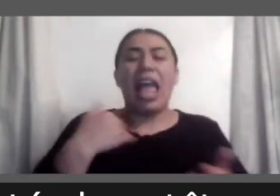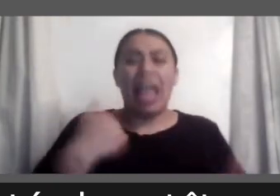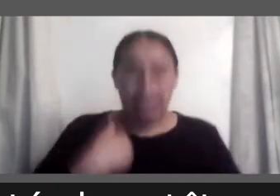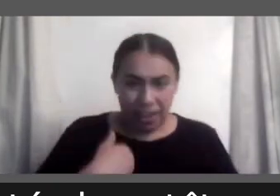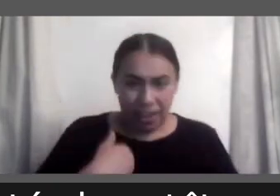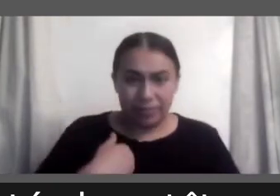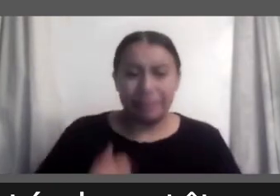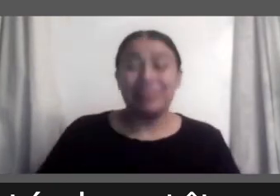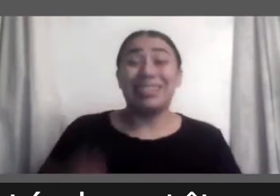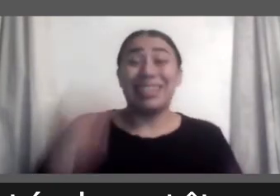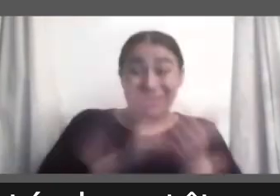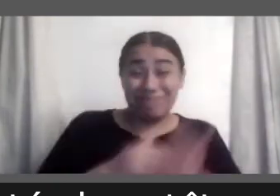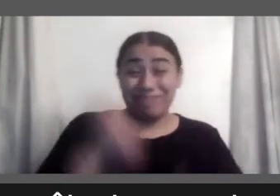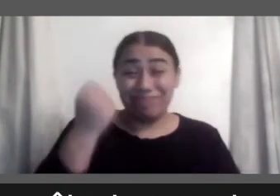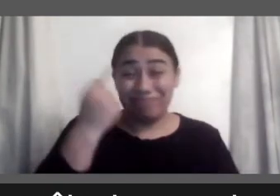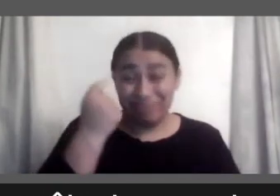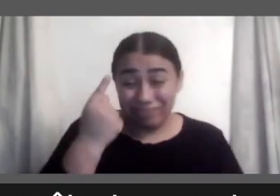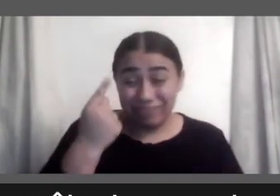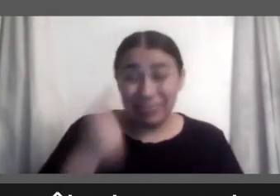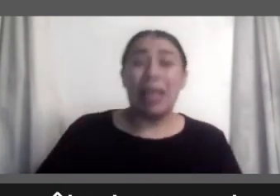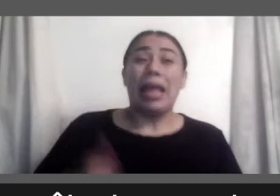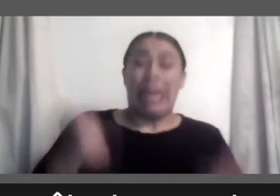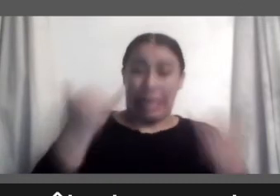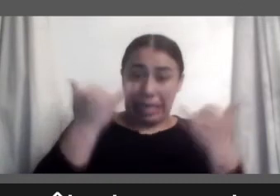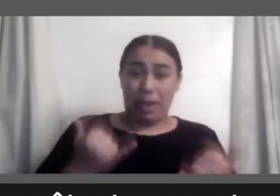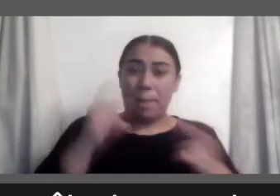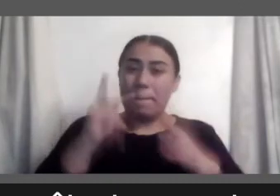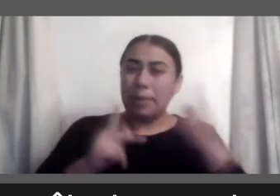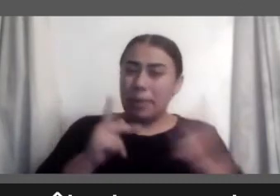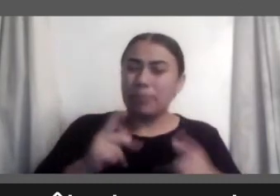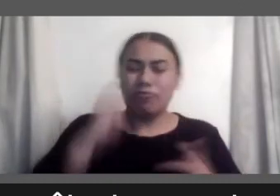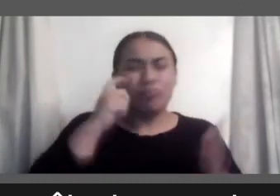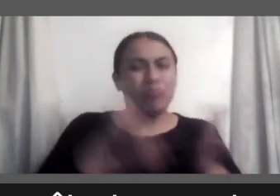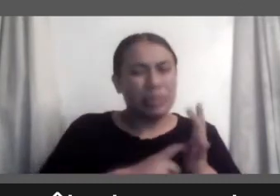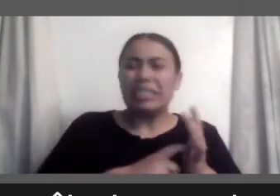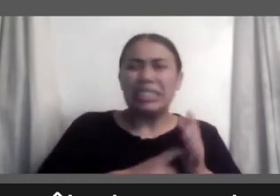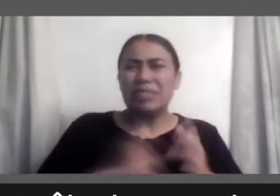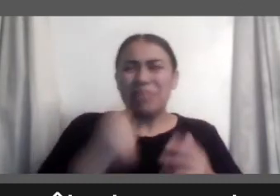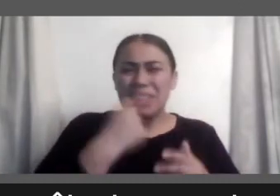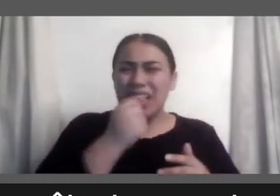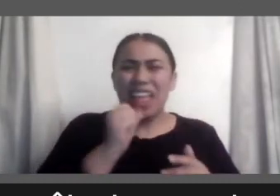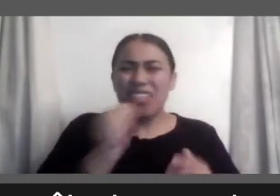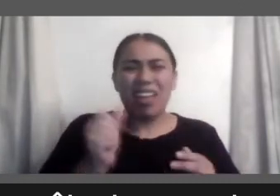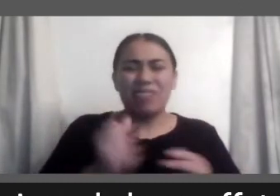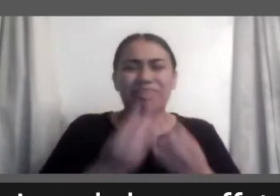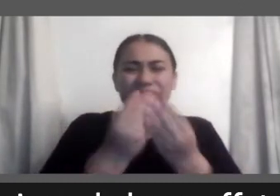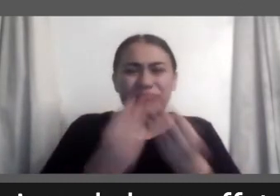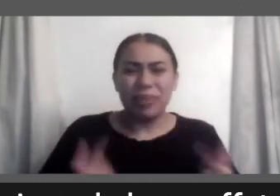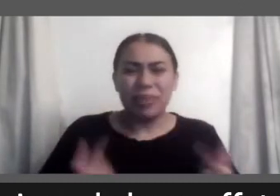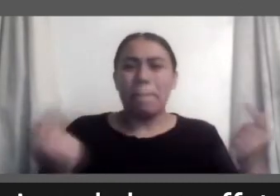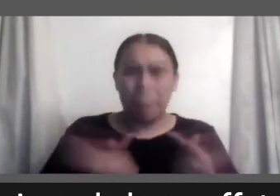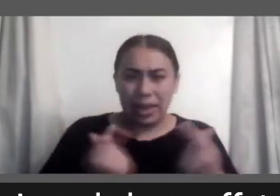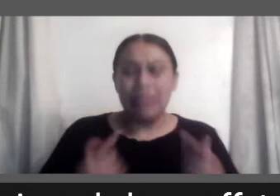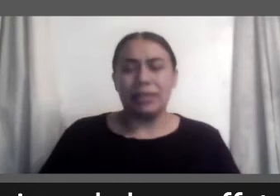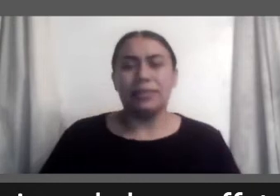be prescribed. However, a review has suggested that patients often stop using these drugs because they're not as effective for